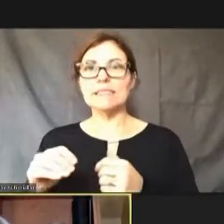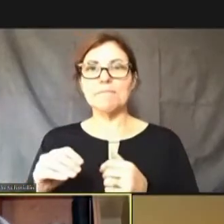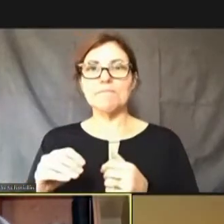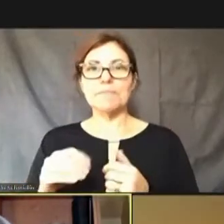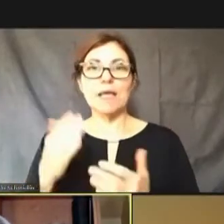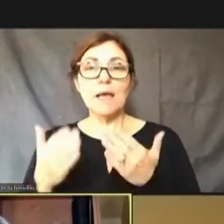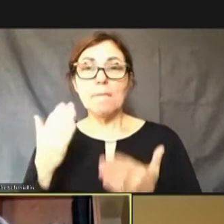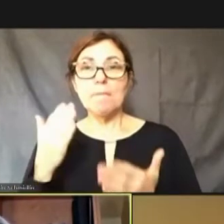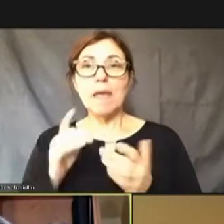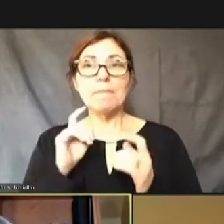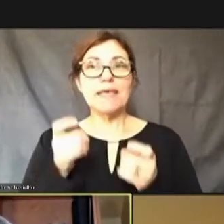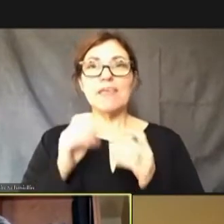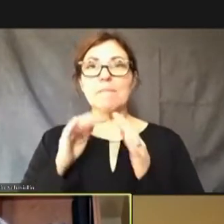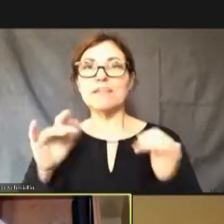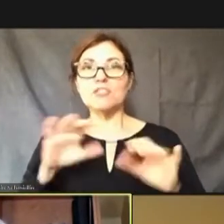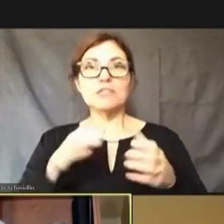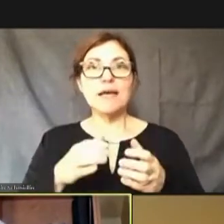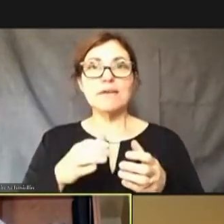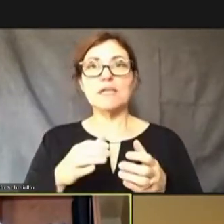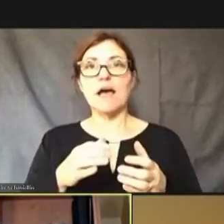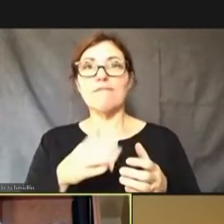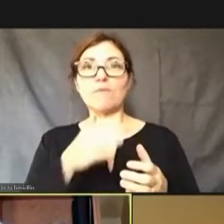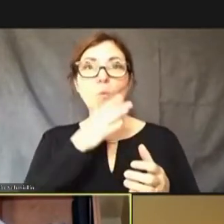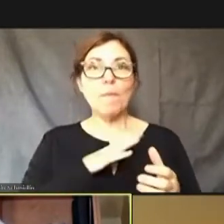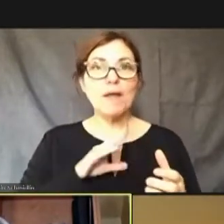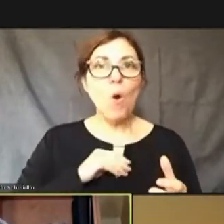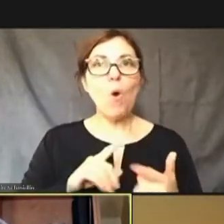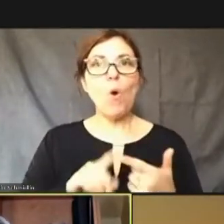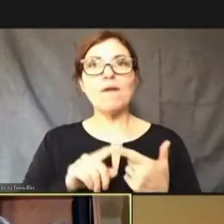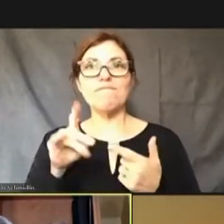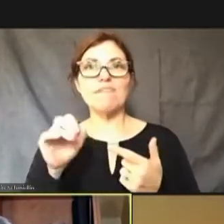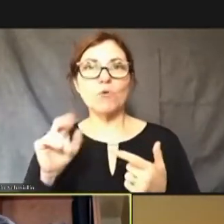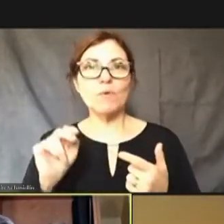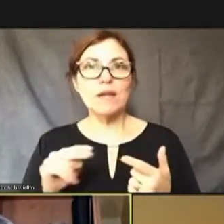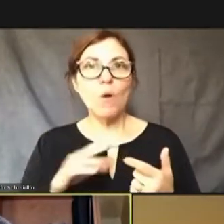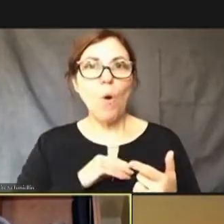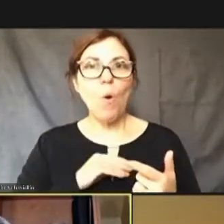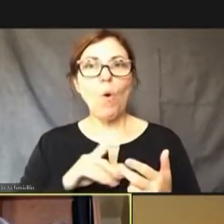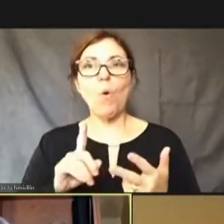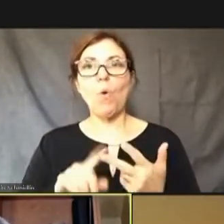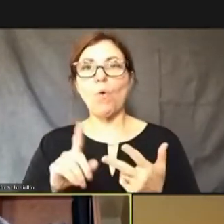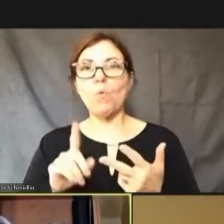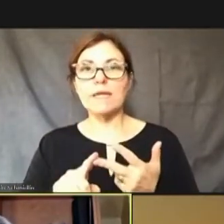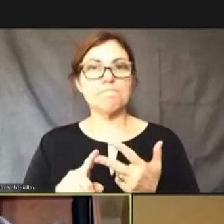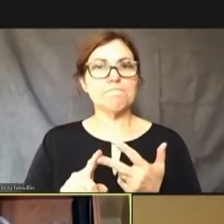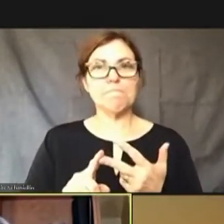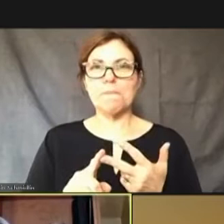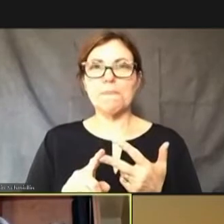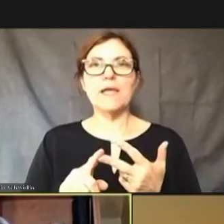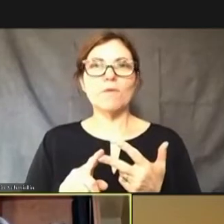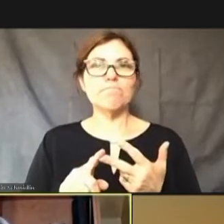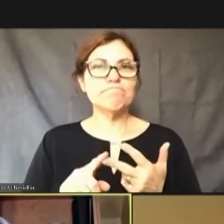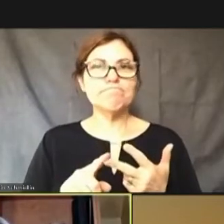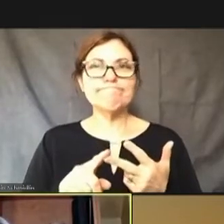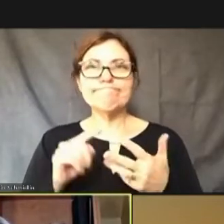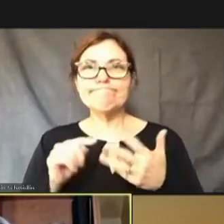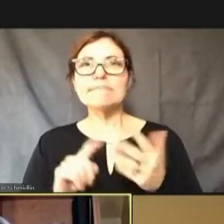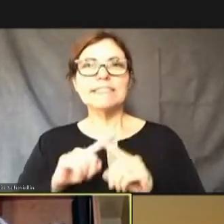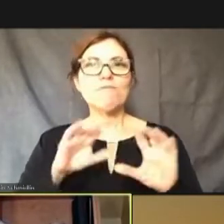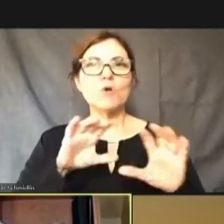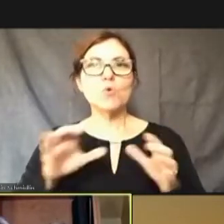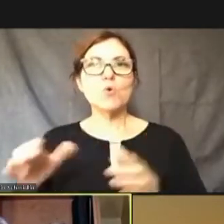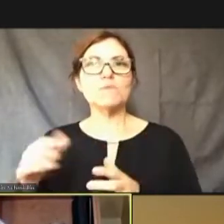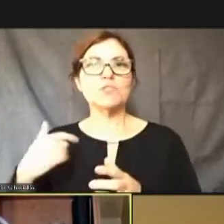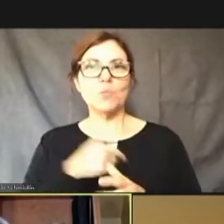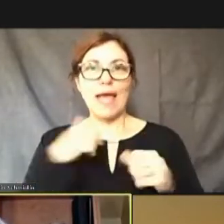owned and veteran owned contractors are building those skills. And so we have that greater pool of talent to pull from in the next 10 to 20 years